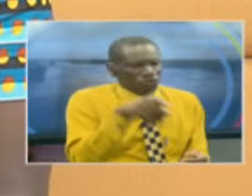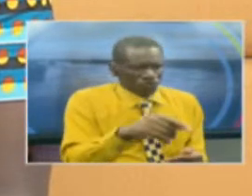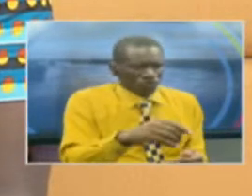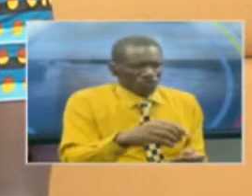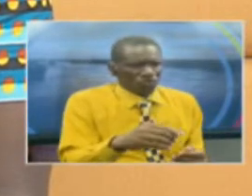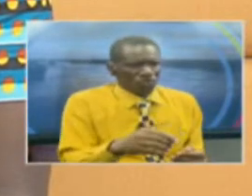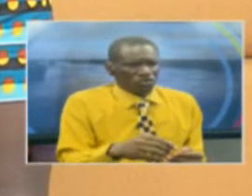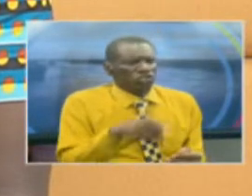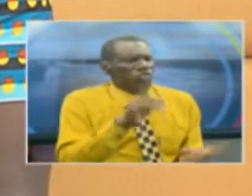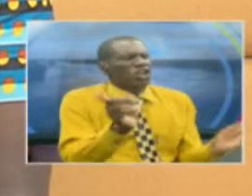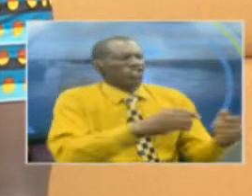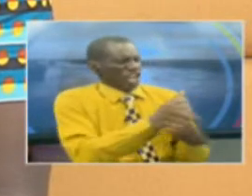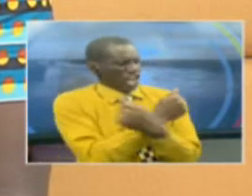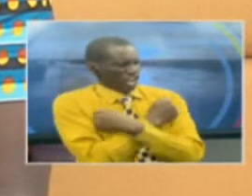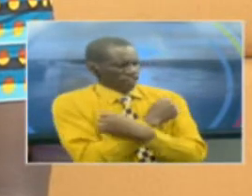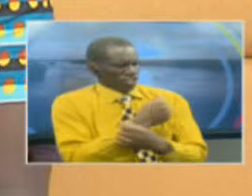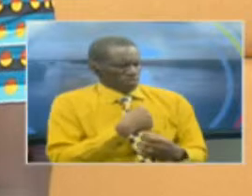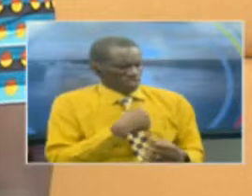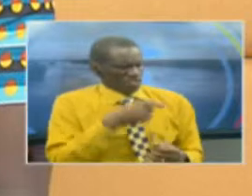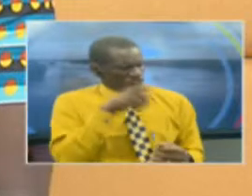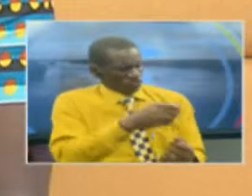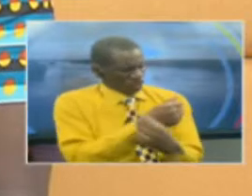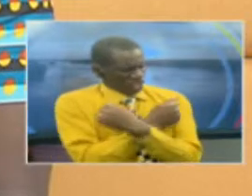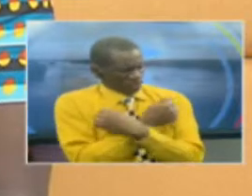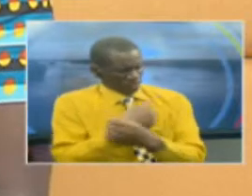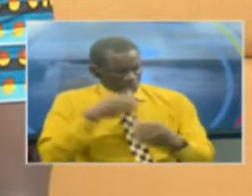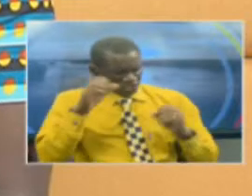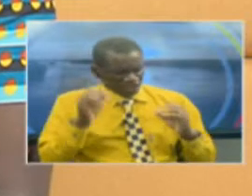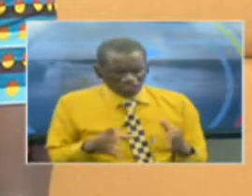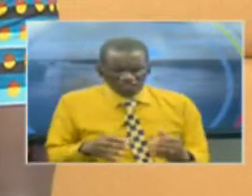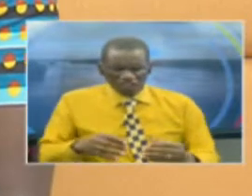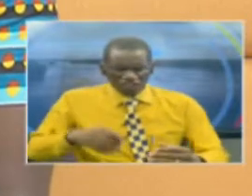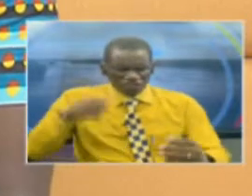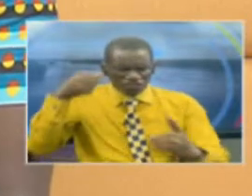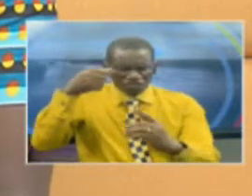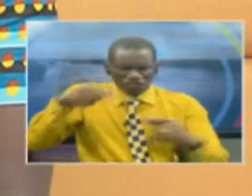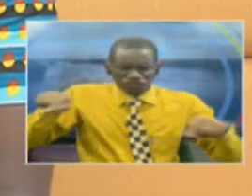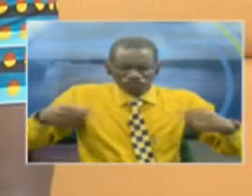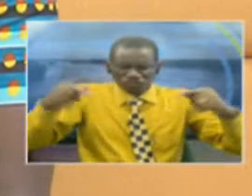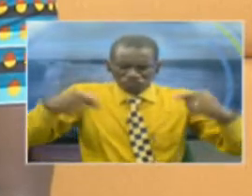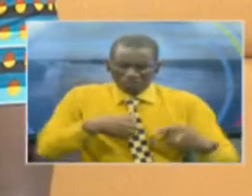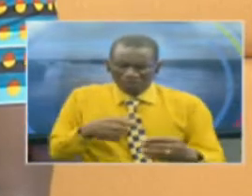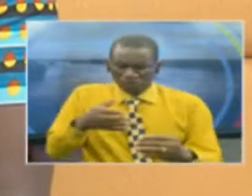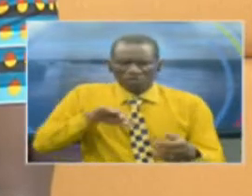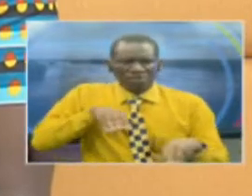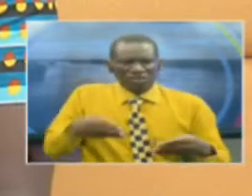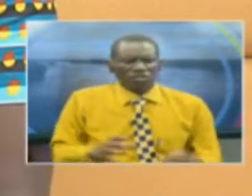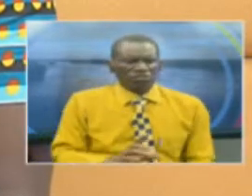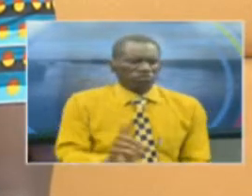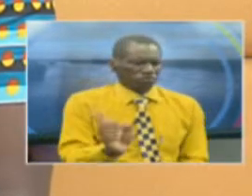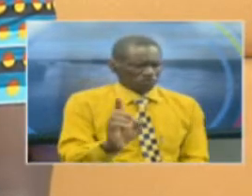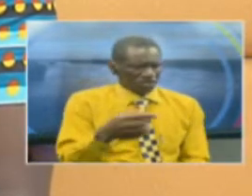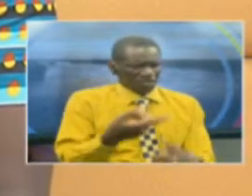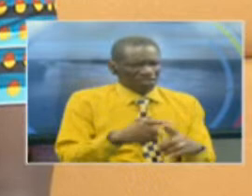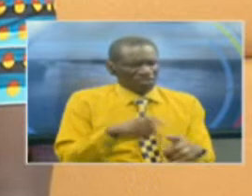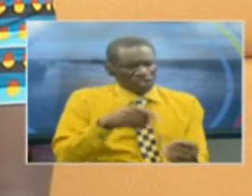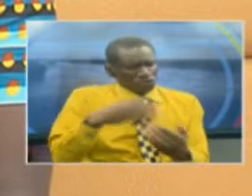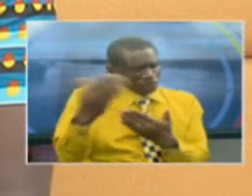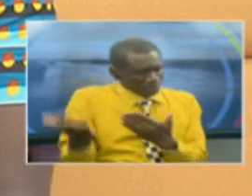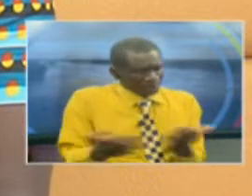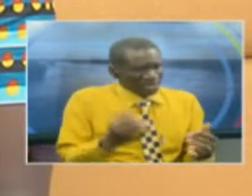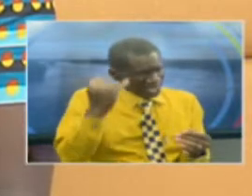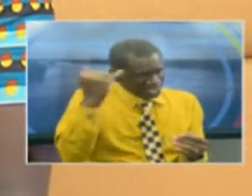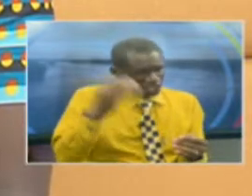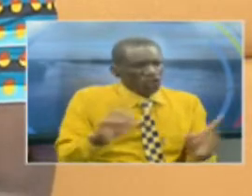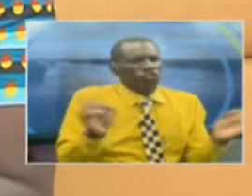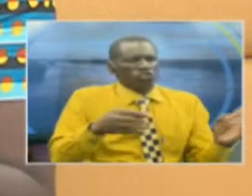not loving me well, or you're fighting me back because I am disabled, then you're bringing in an aspect of lack